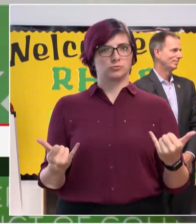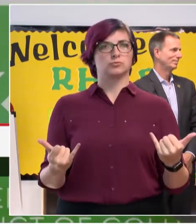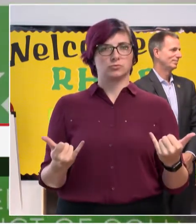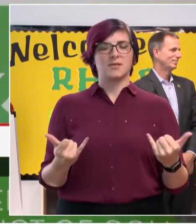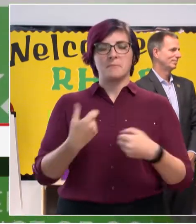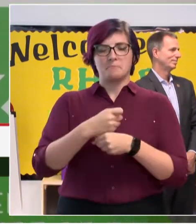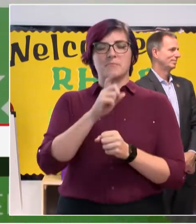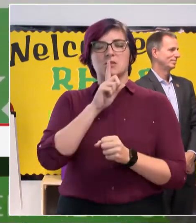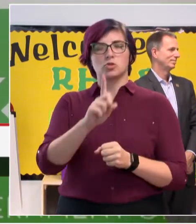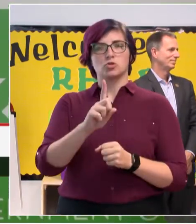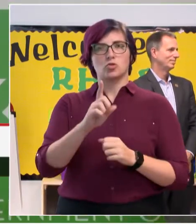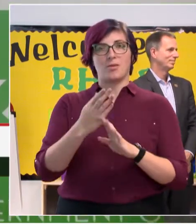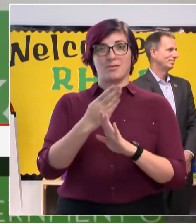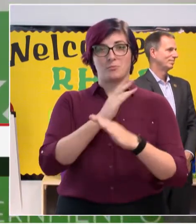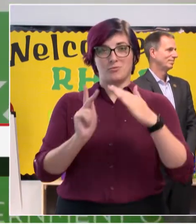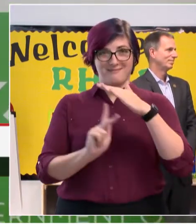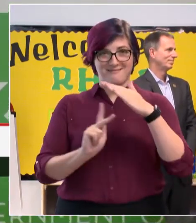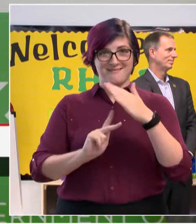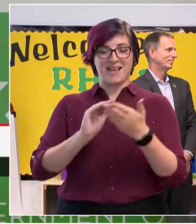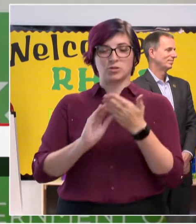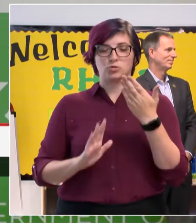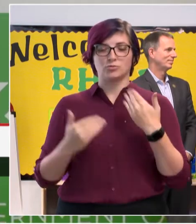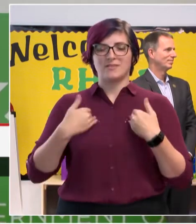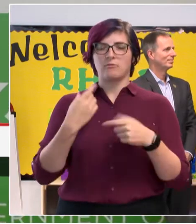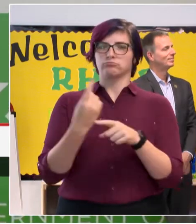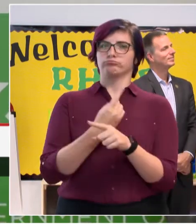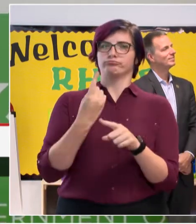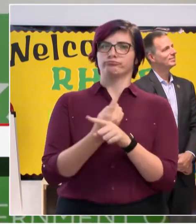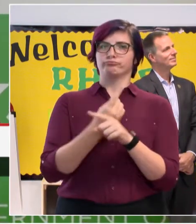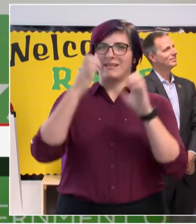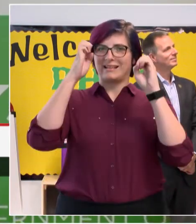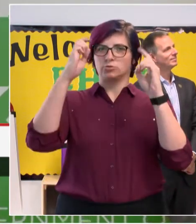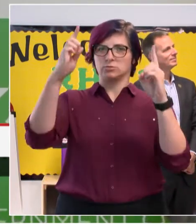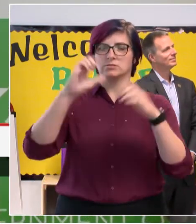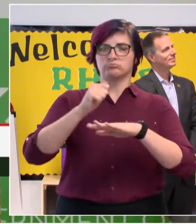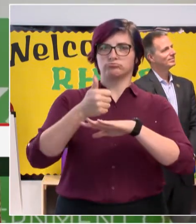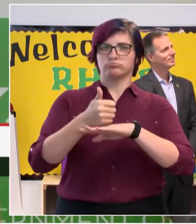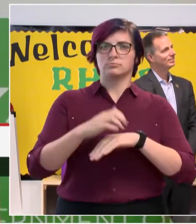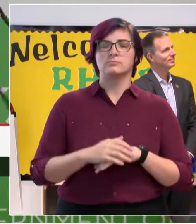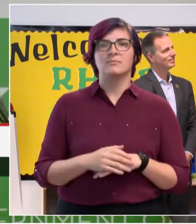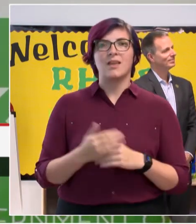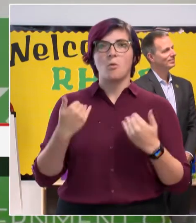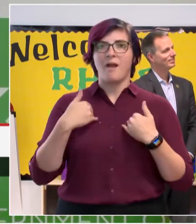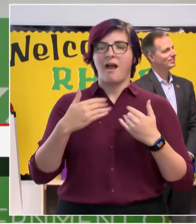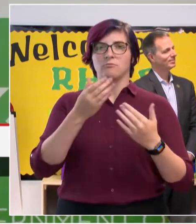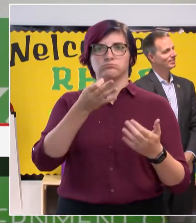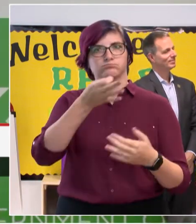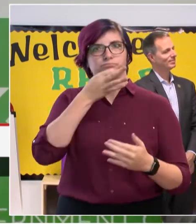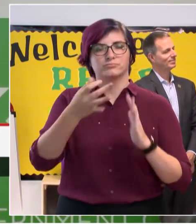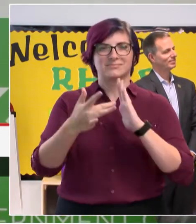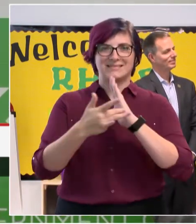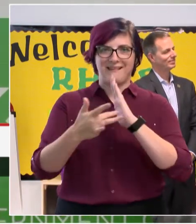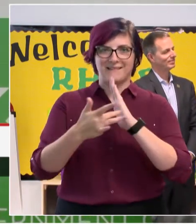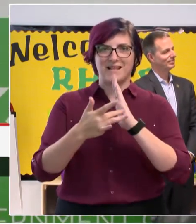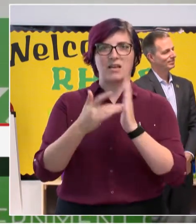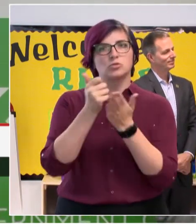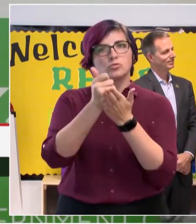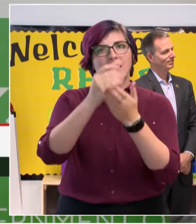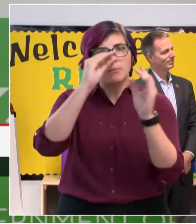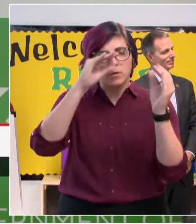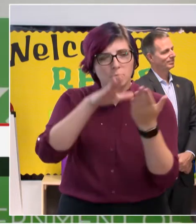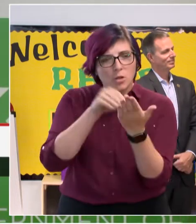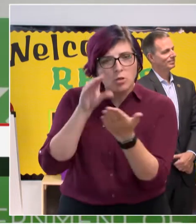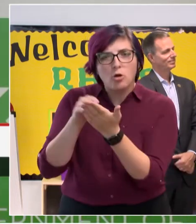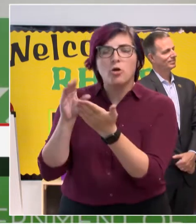environment for our pre-K students. We now have state-of-the-art technology to help our kids learn, and a beautiful updated playground